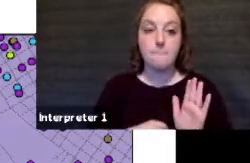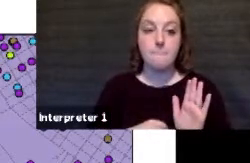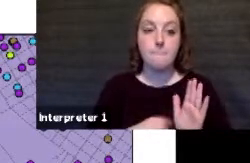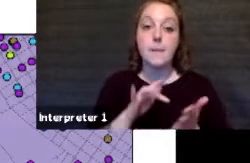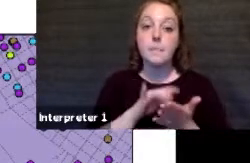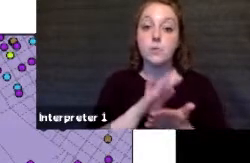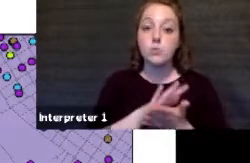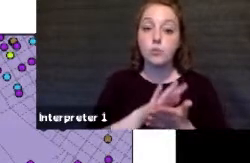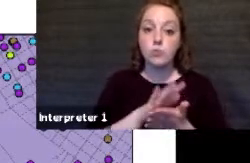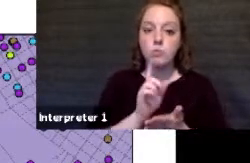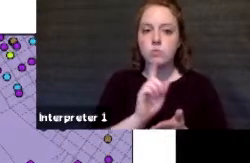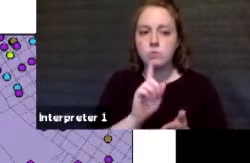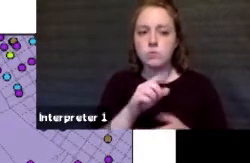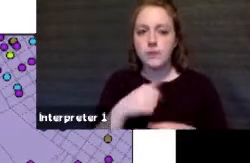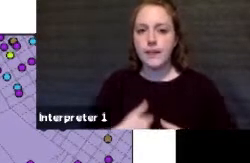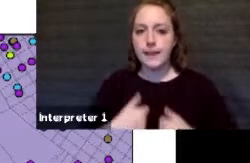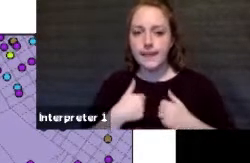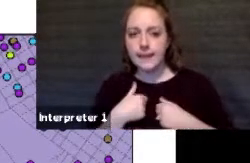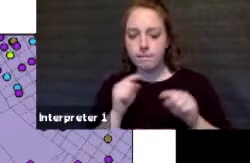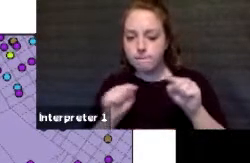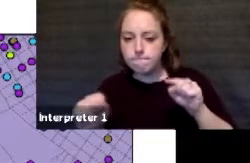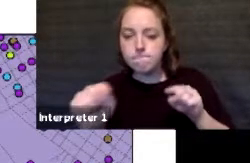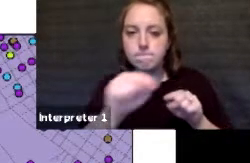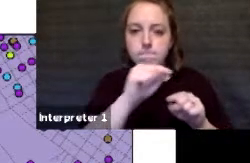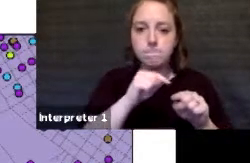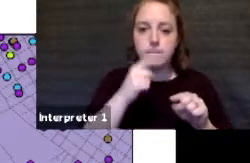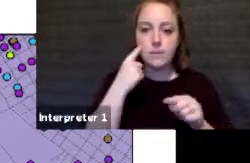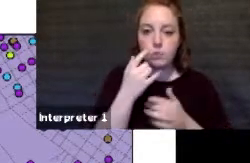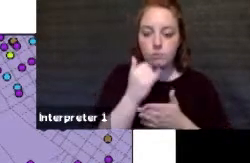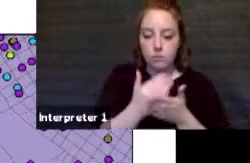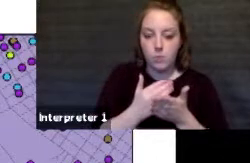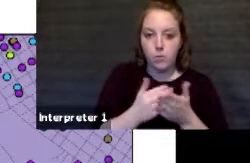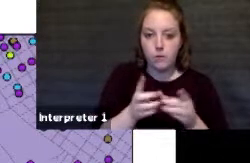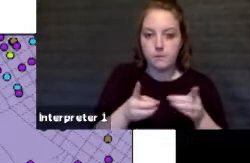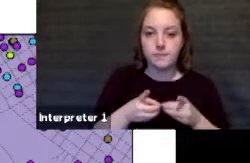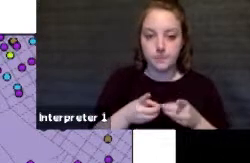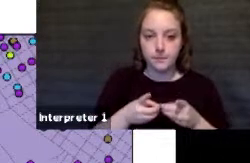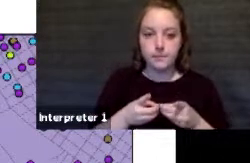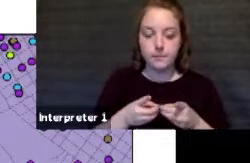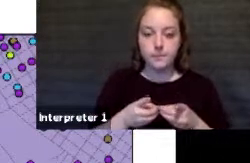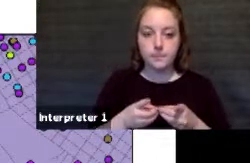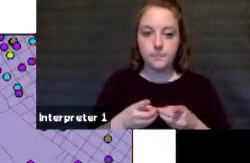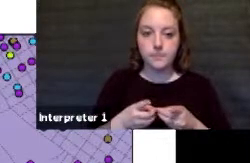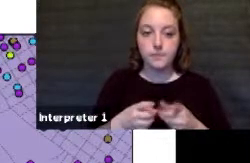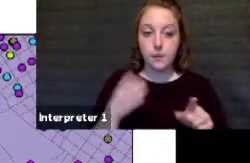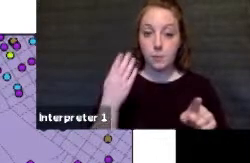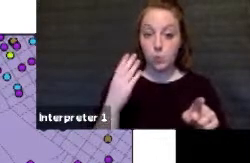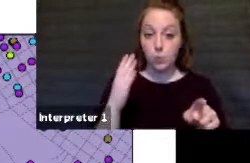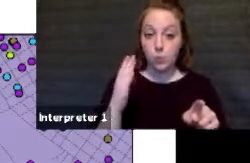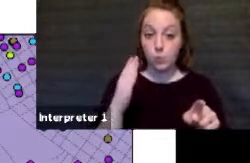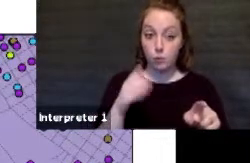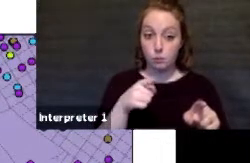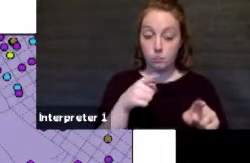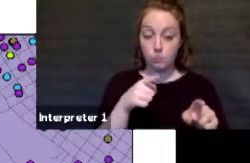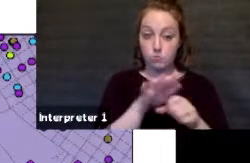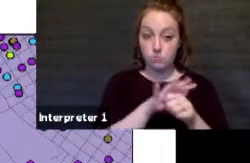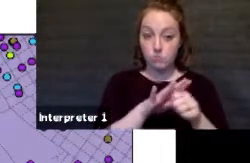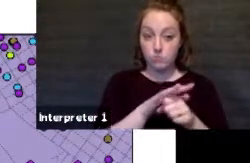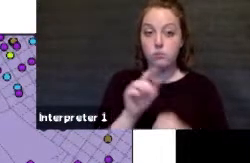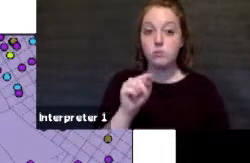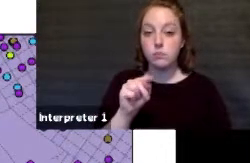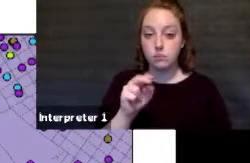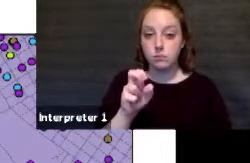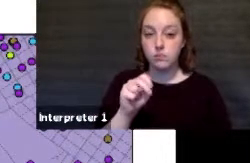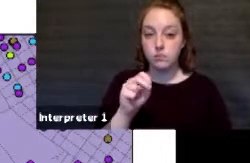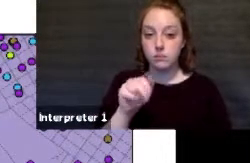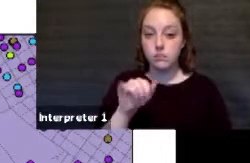students live in this section of the district that you're looking at. The shaded area for blue is the Tennyson attendance zone,